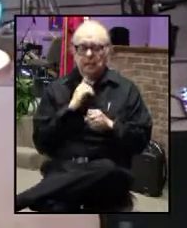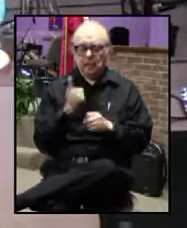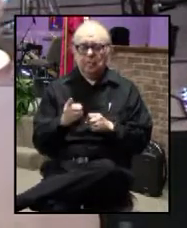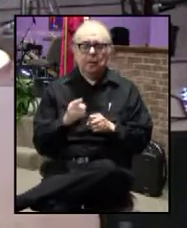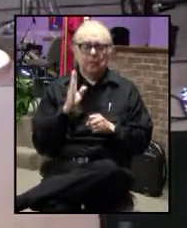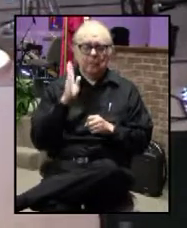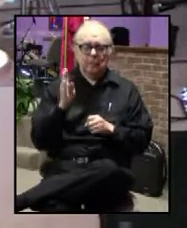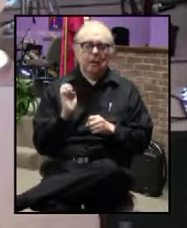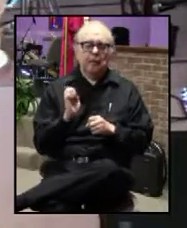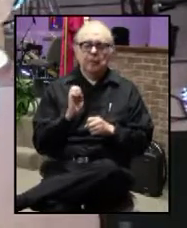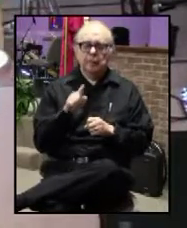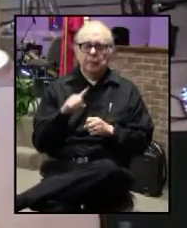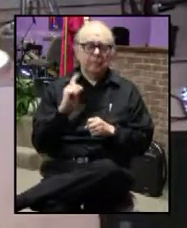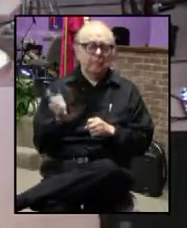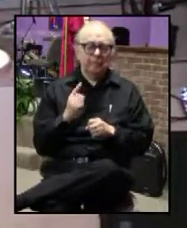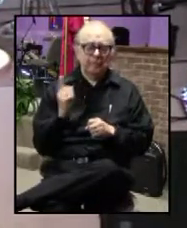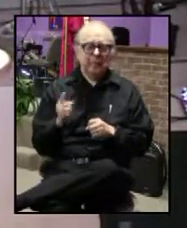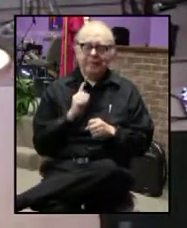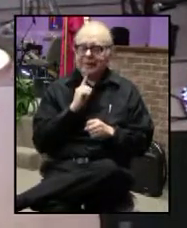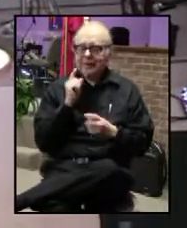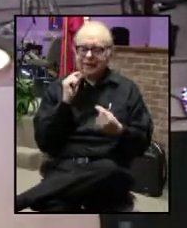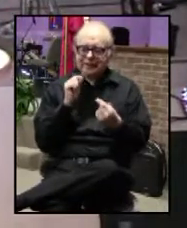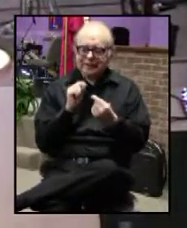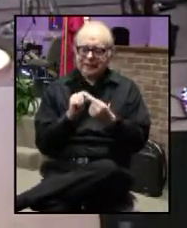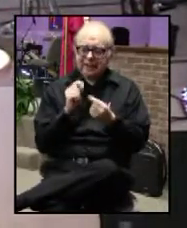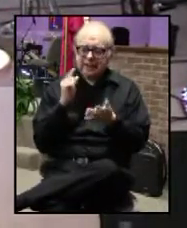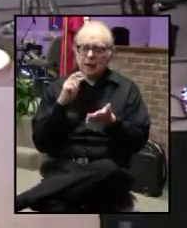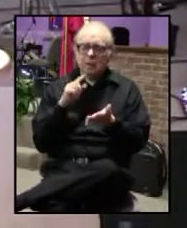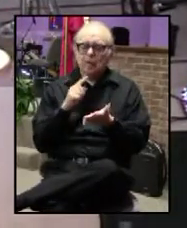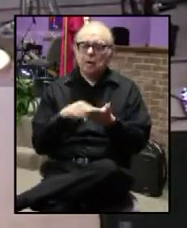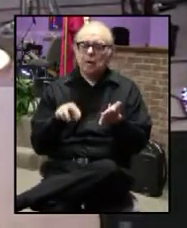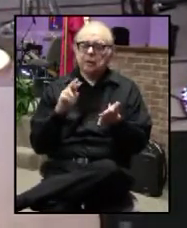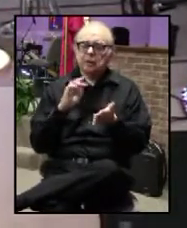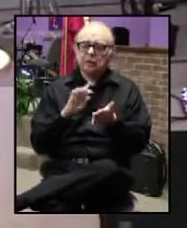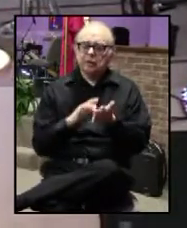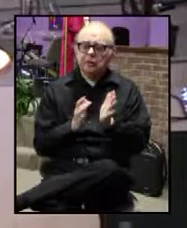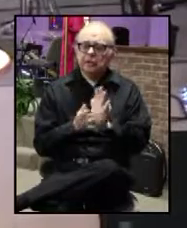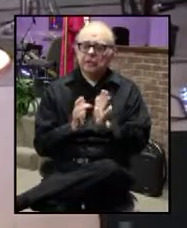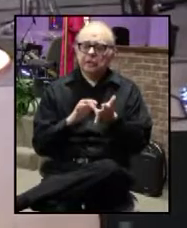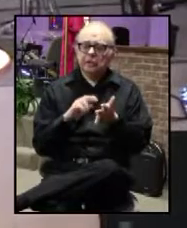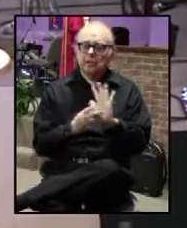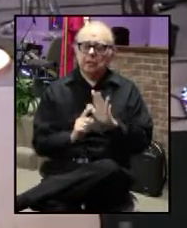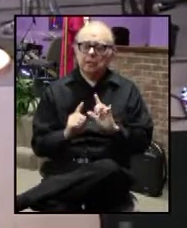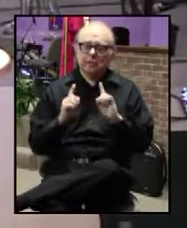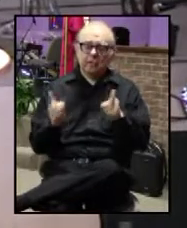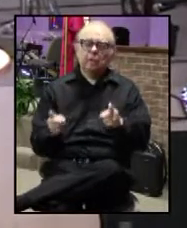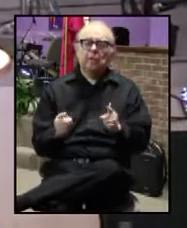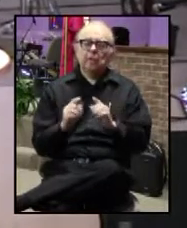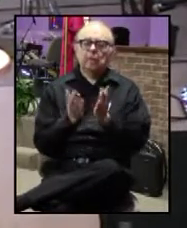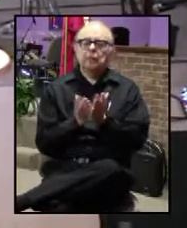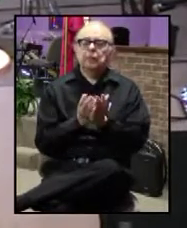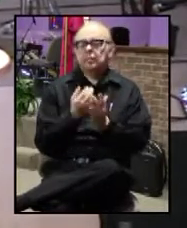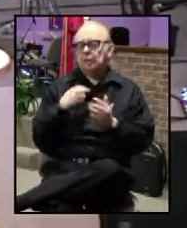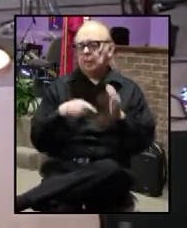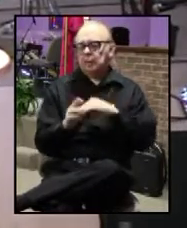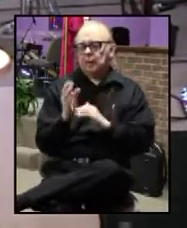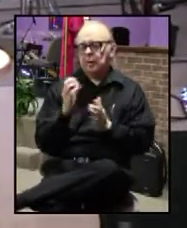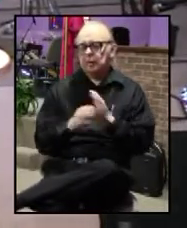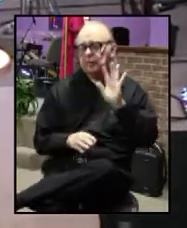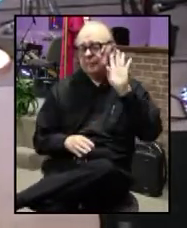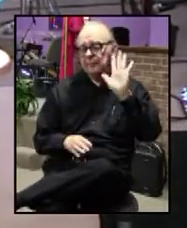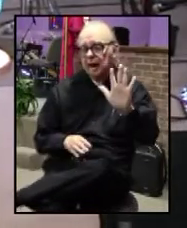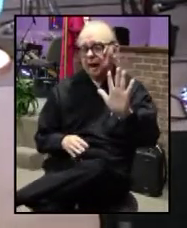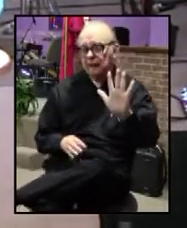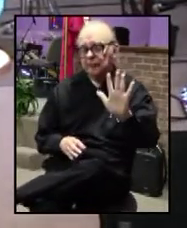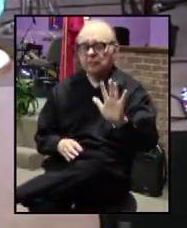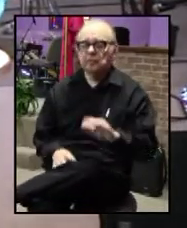will be with you always, that's exactly what he means. When you go over to the book of Revelation, chapter 5,